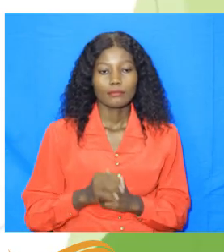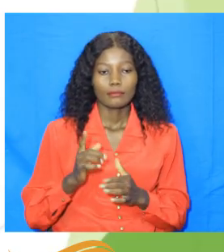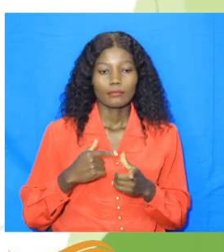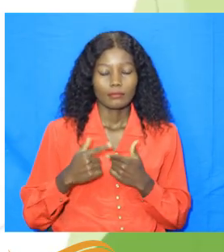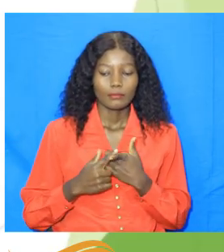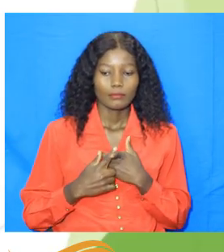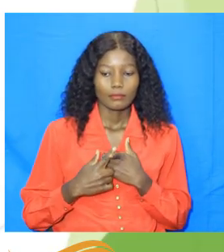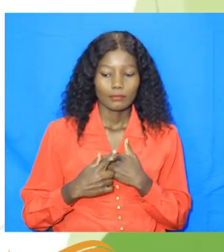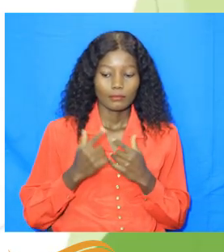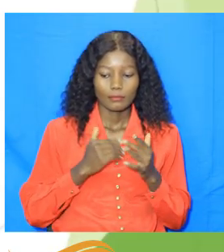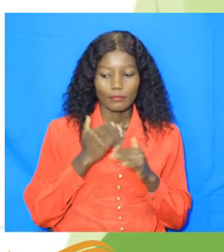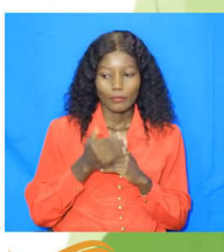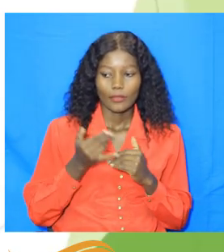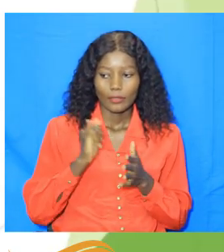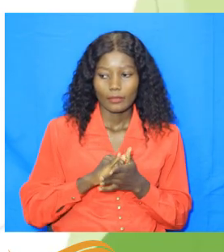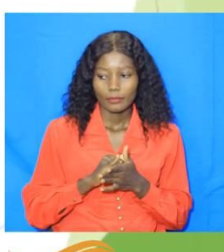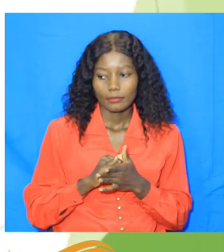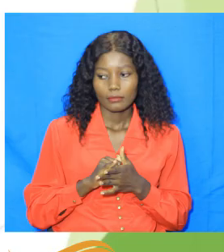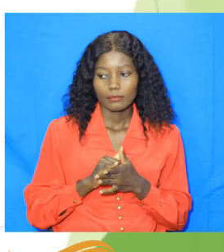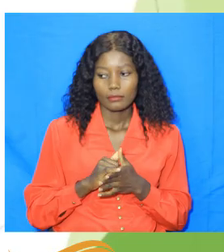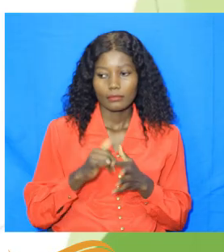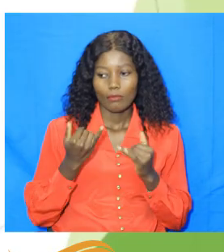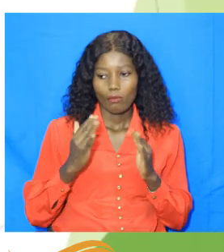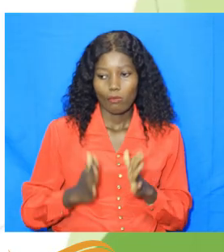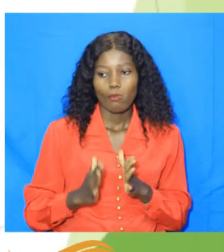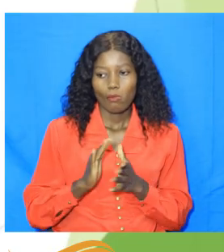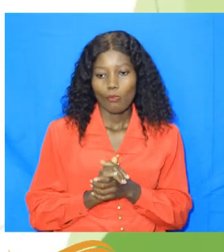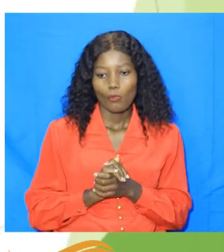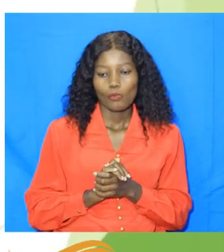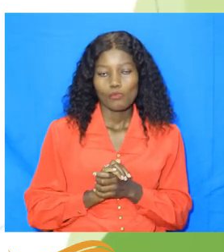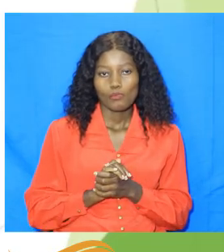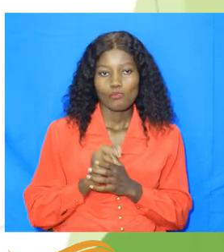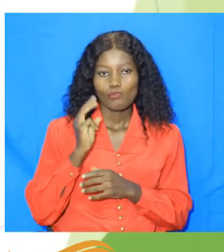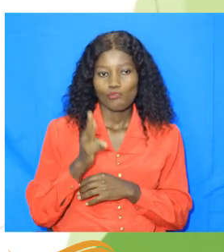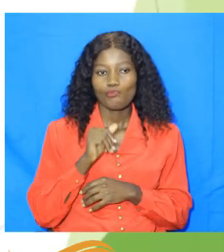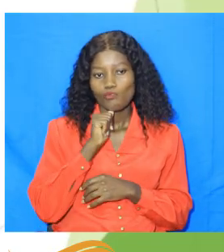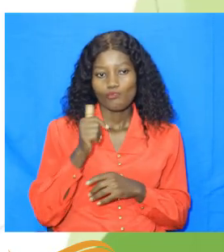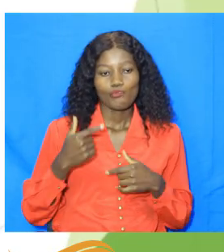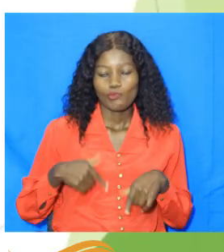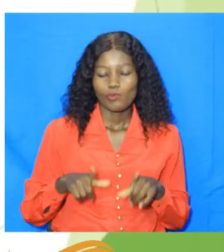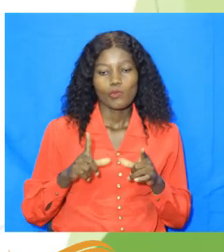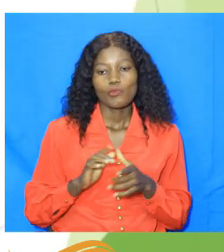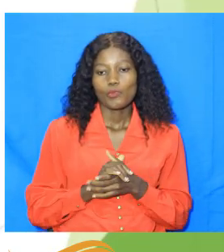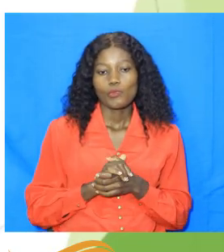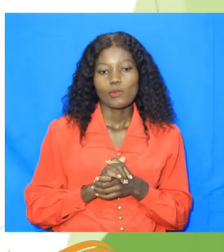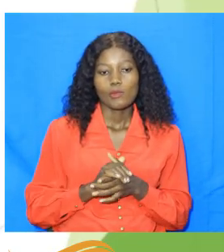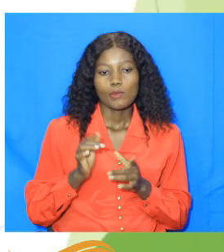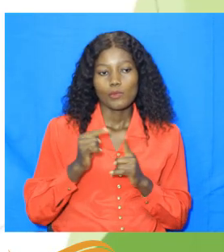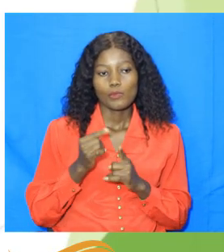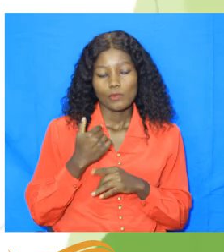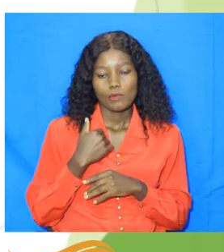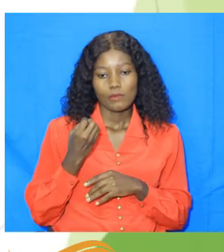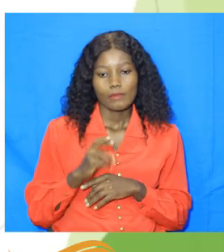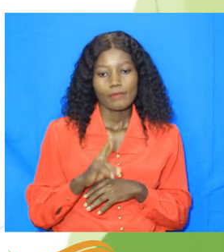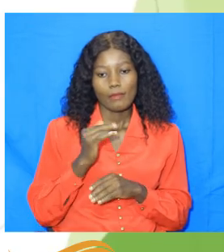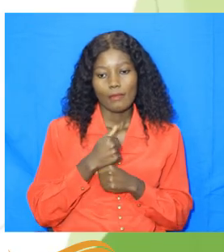And after that, the athletes won't be permitted to have or to